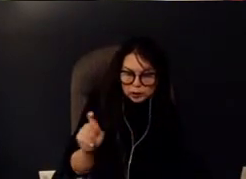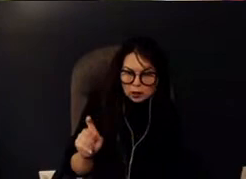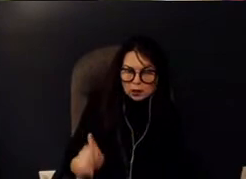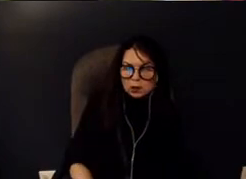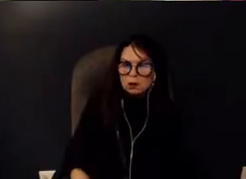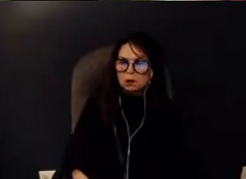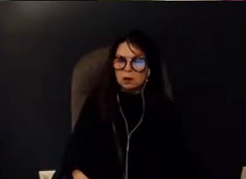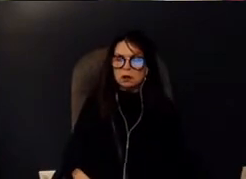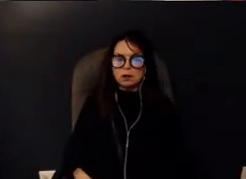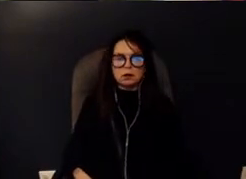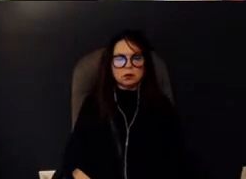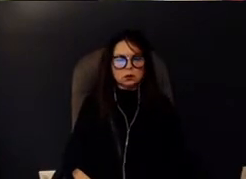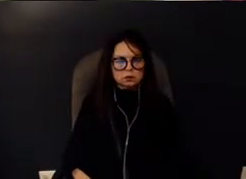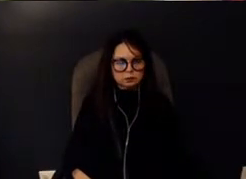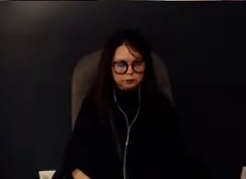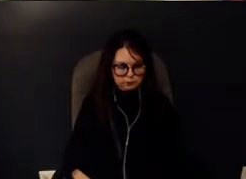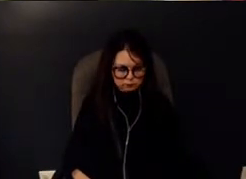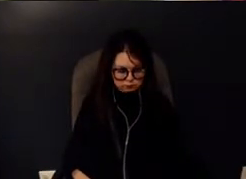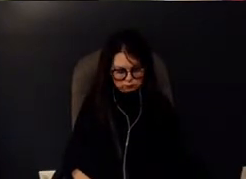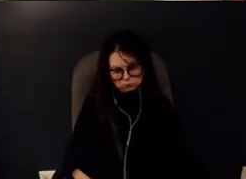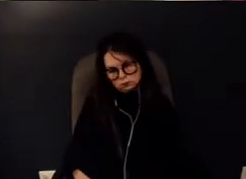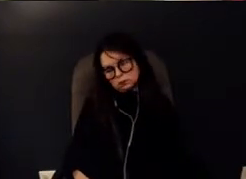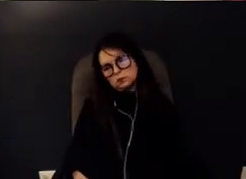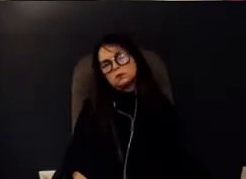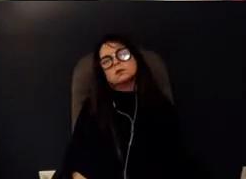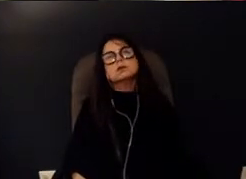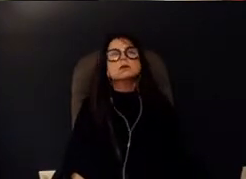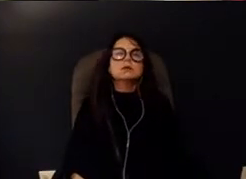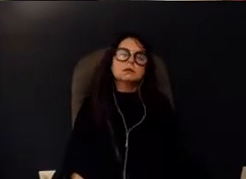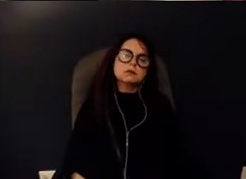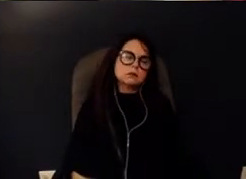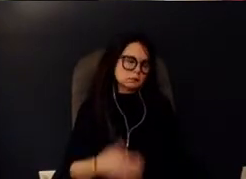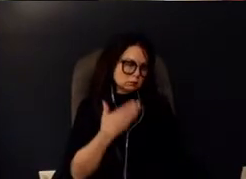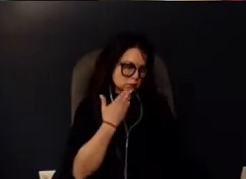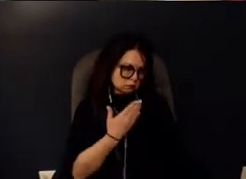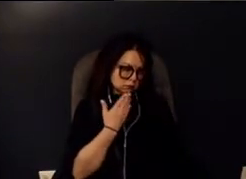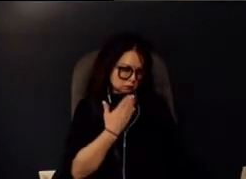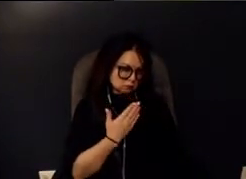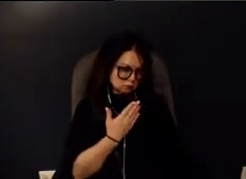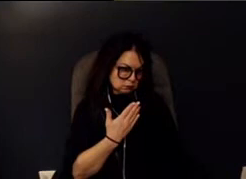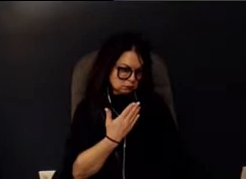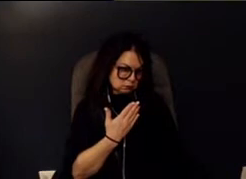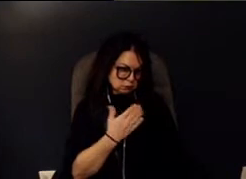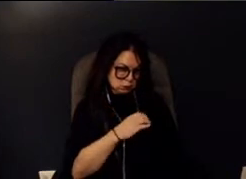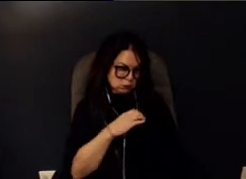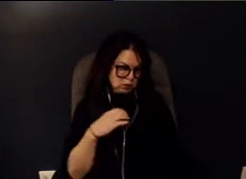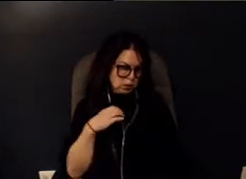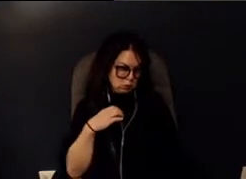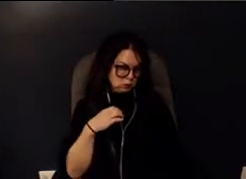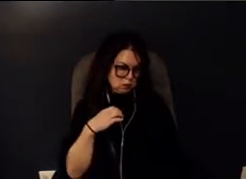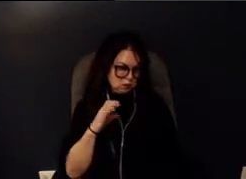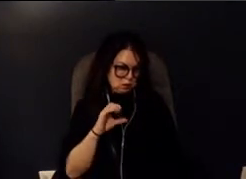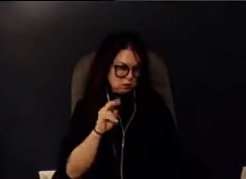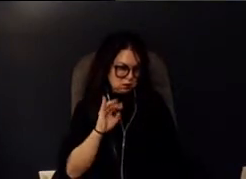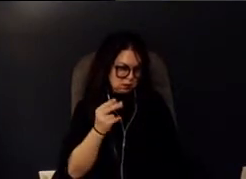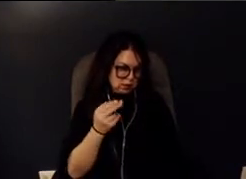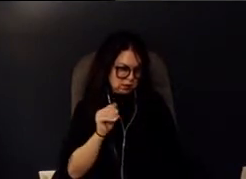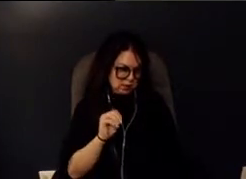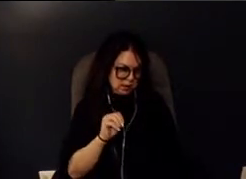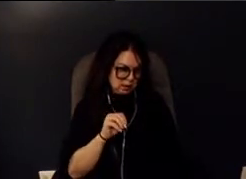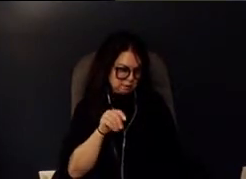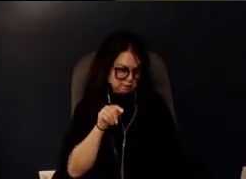Thank you, Councilmember Cunningham. Councilmember Gordon, do you want to chime in on any of the things that we have heard as the